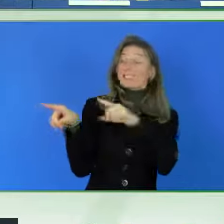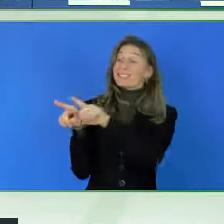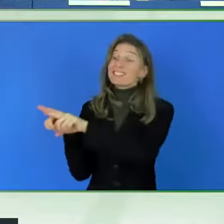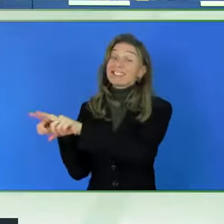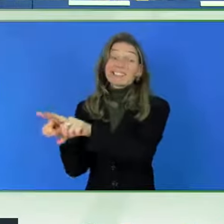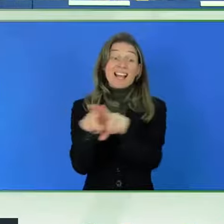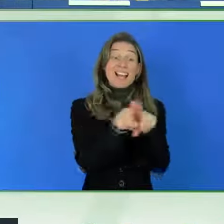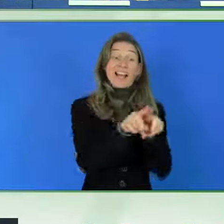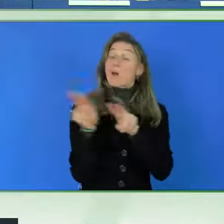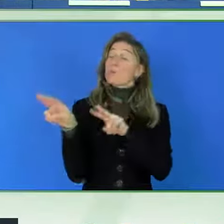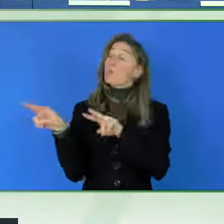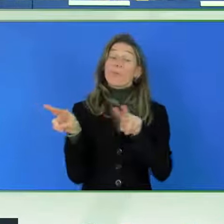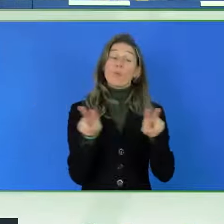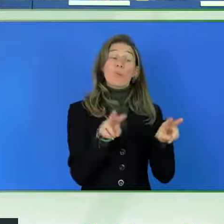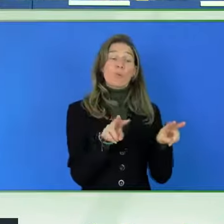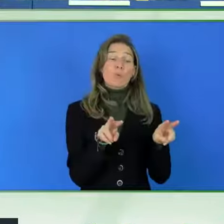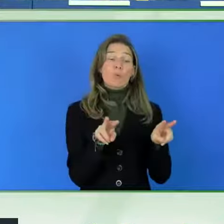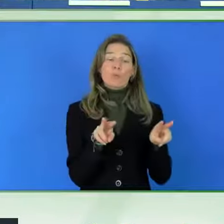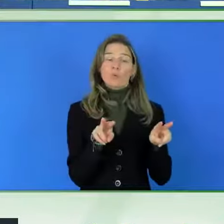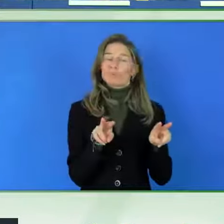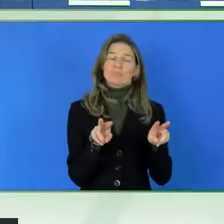Some tried to hide their glances.